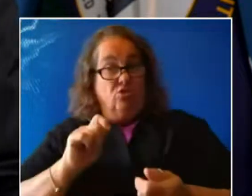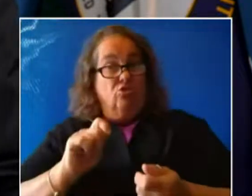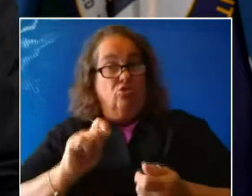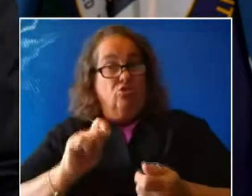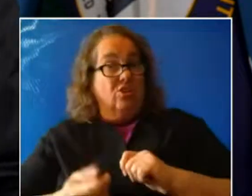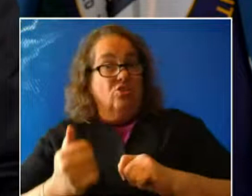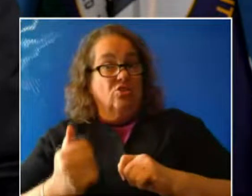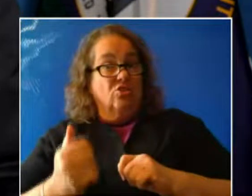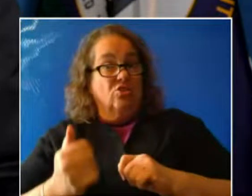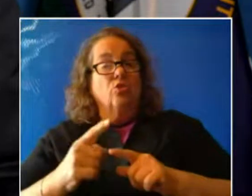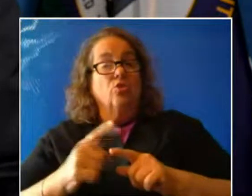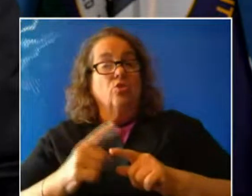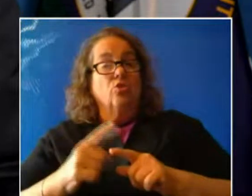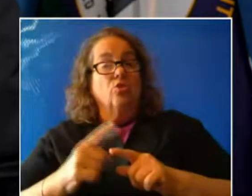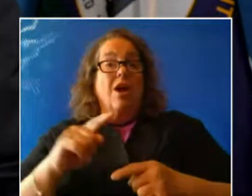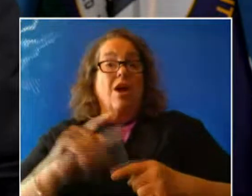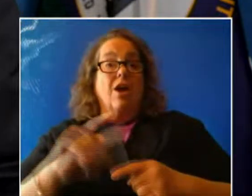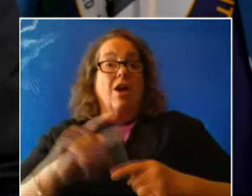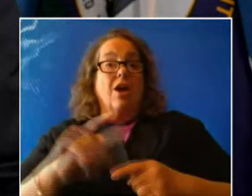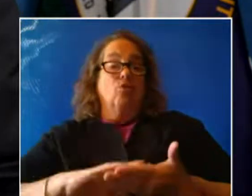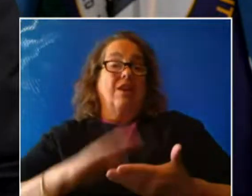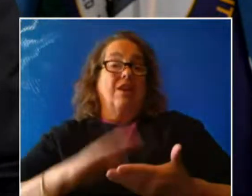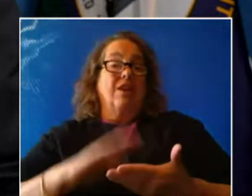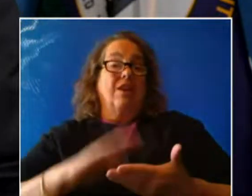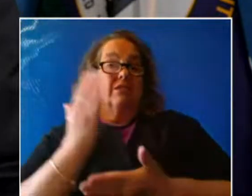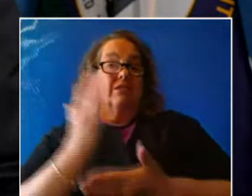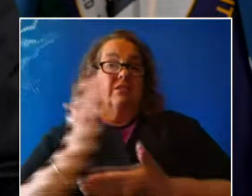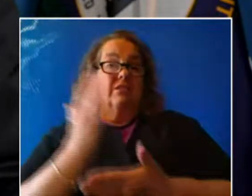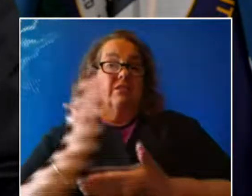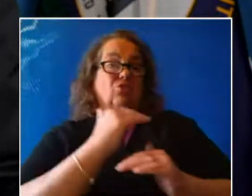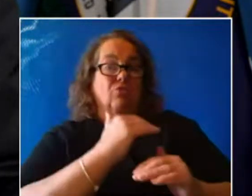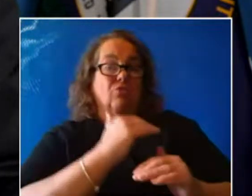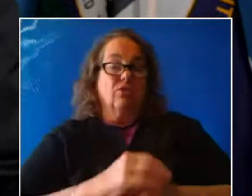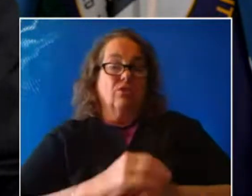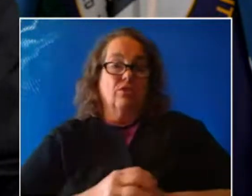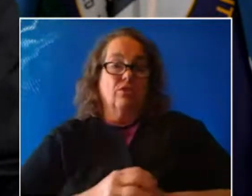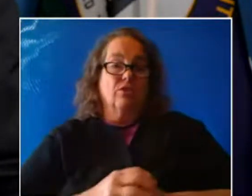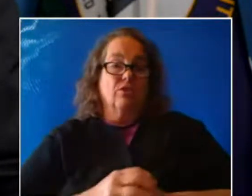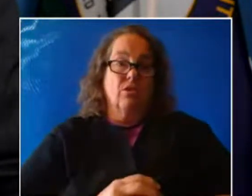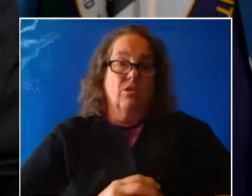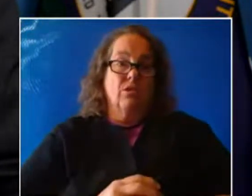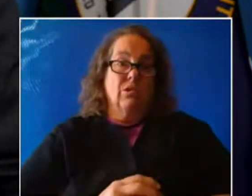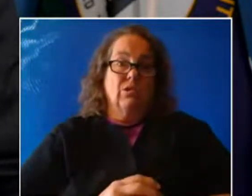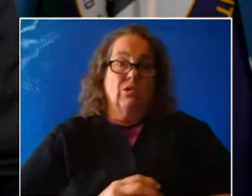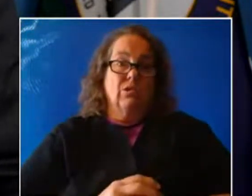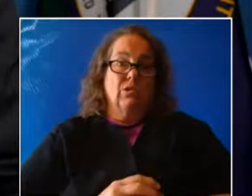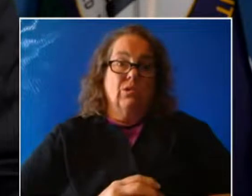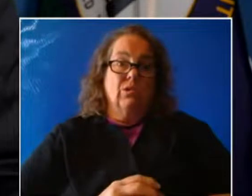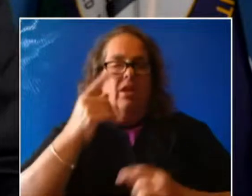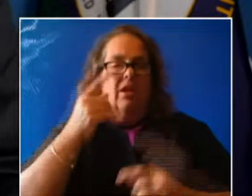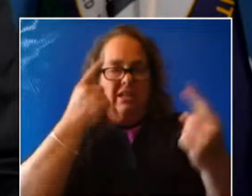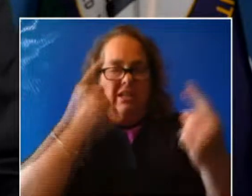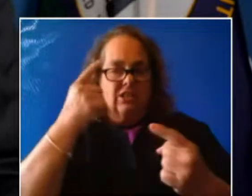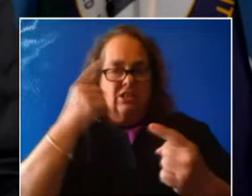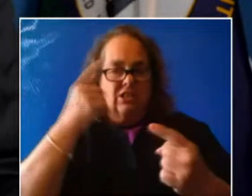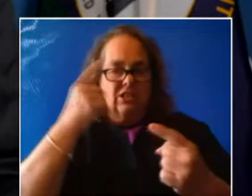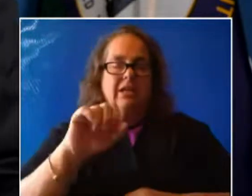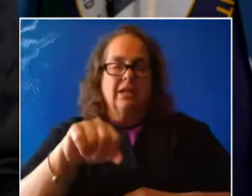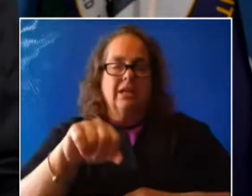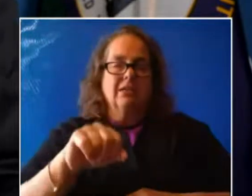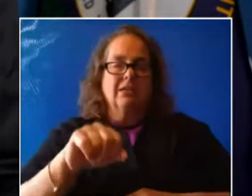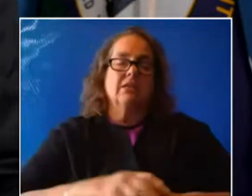restrictions, Sure. Maybe not to the scale that you're hoping for? Right, we'll consider it. Certainly the lifting